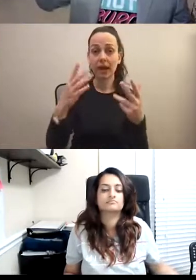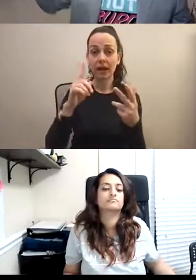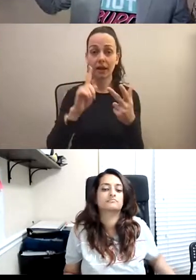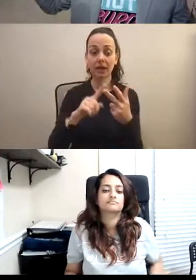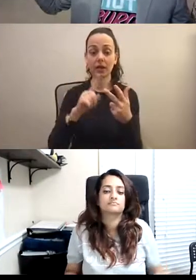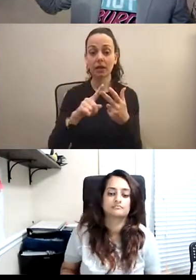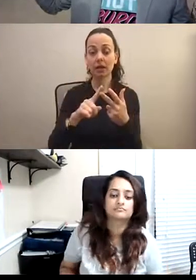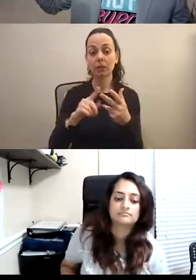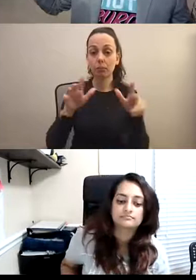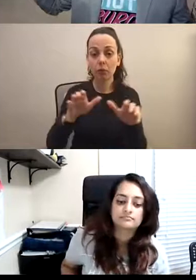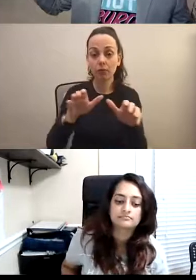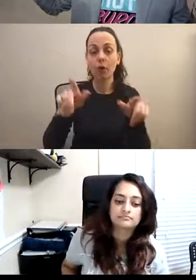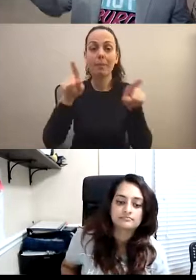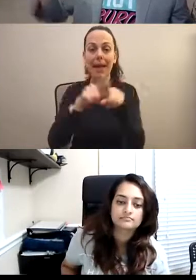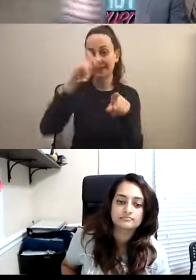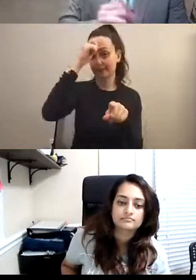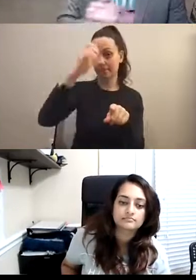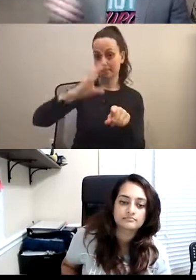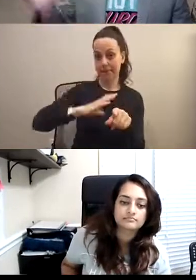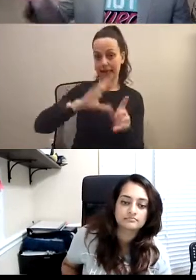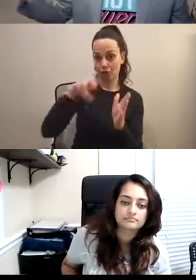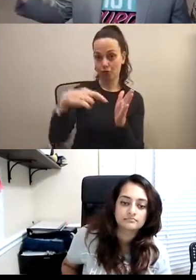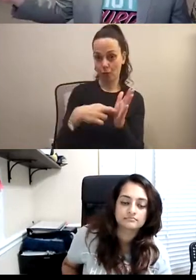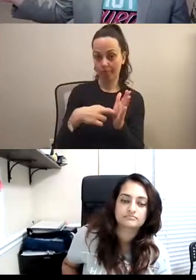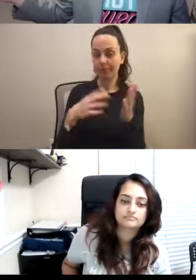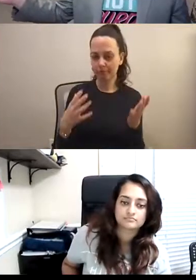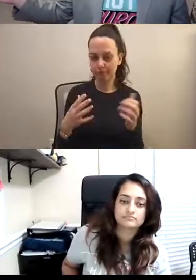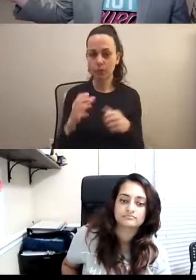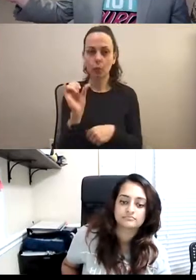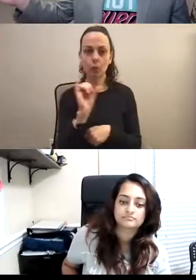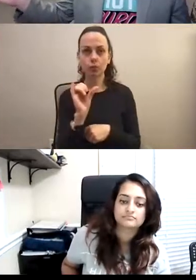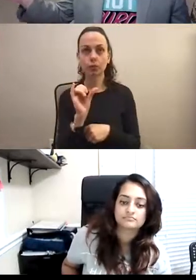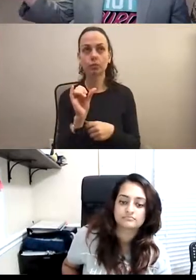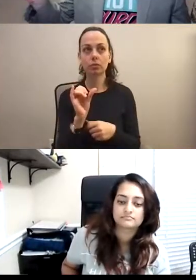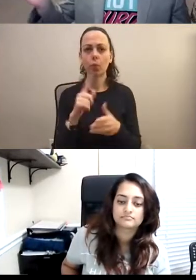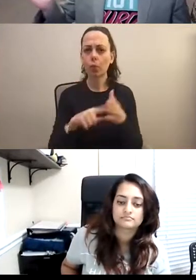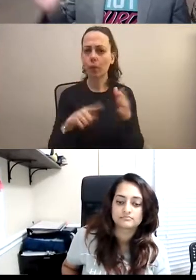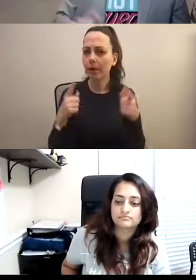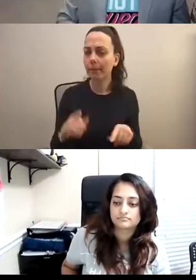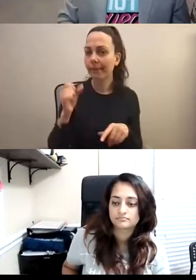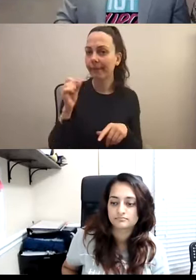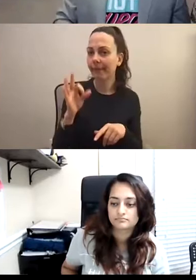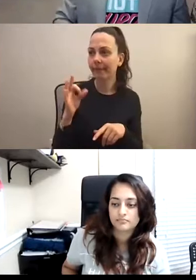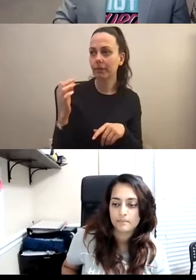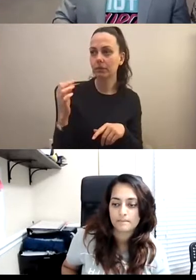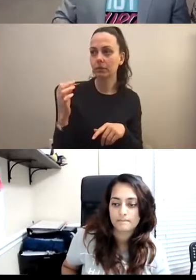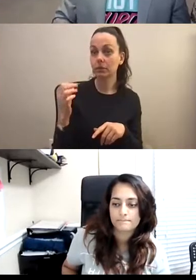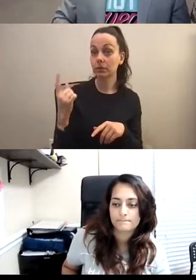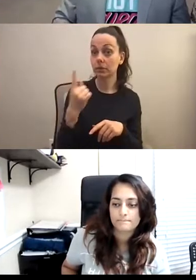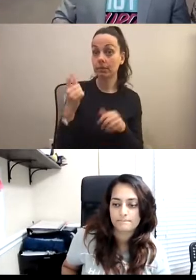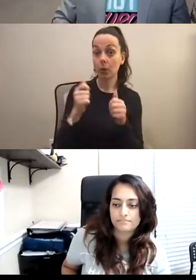man, right? That played a role. But also, what's going to happen if something with